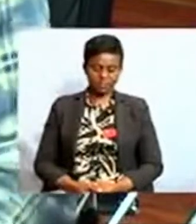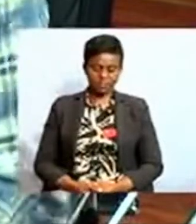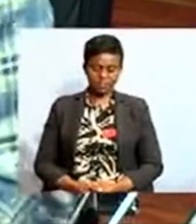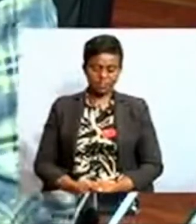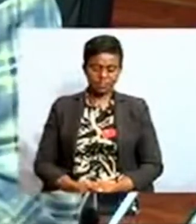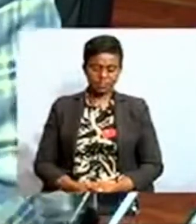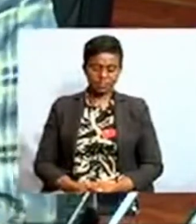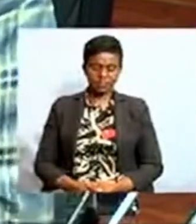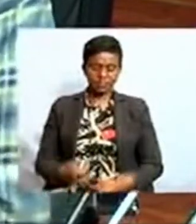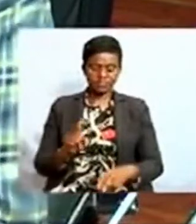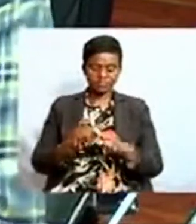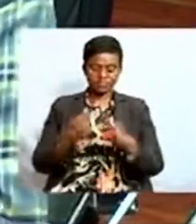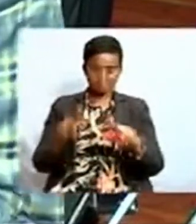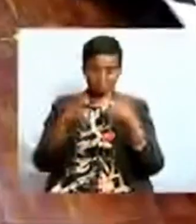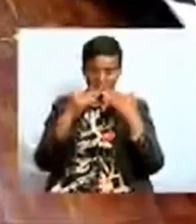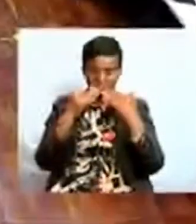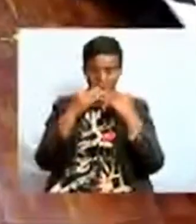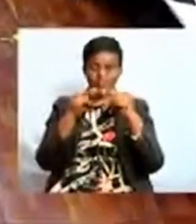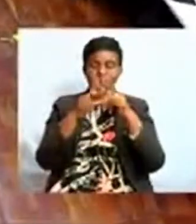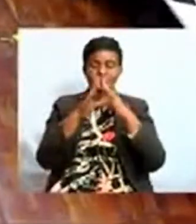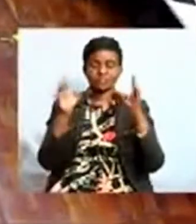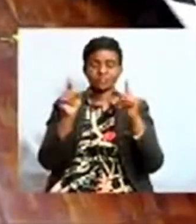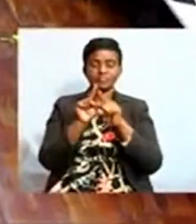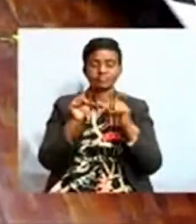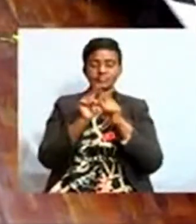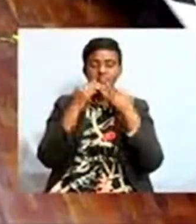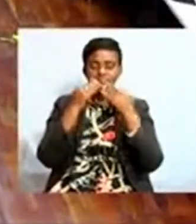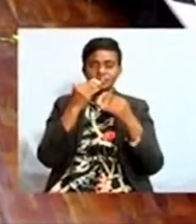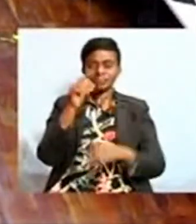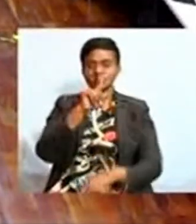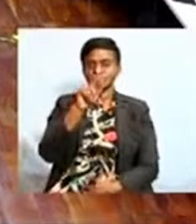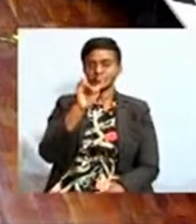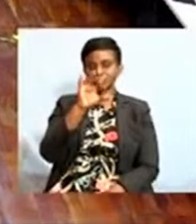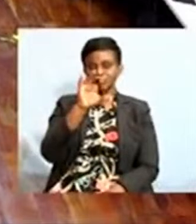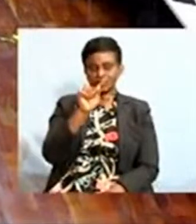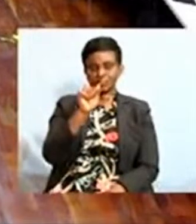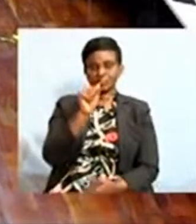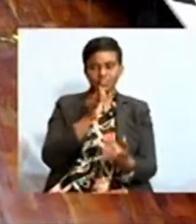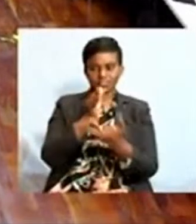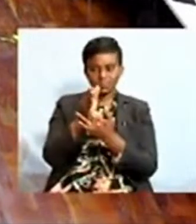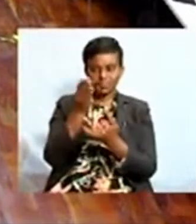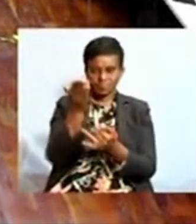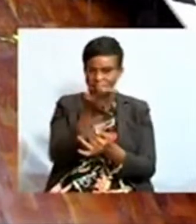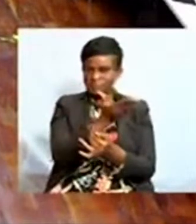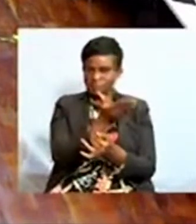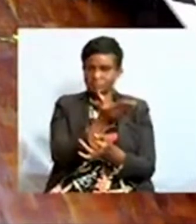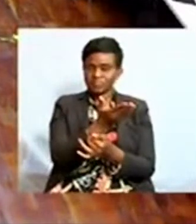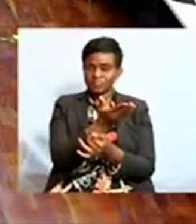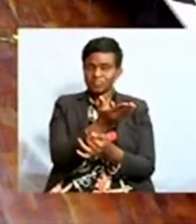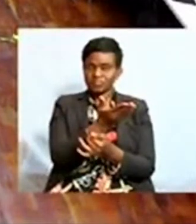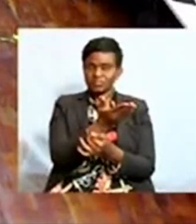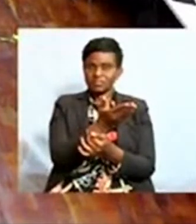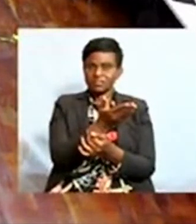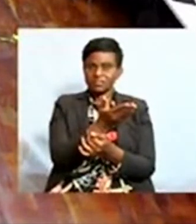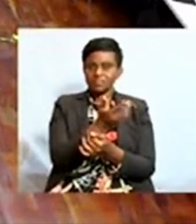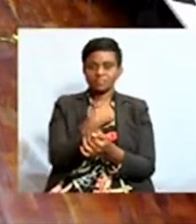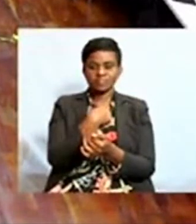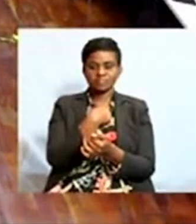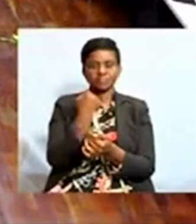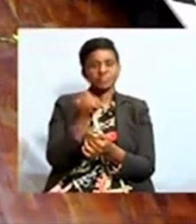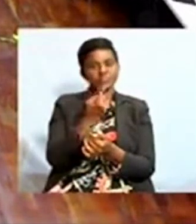Thank you, Chairman, and thank you, Zika. Yeah, I saw on the radio, and I just